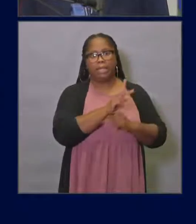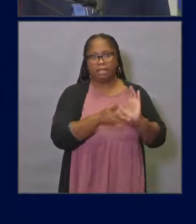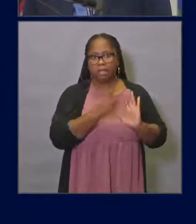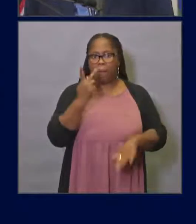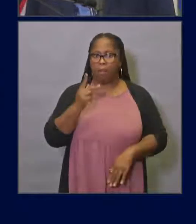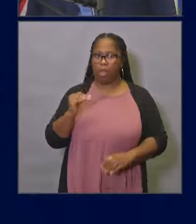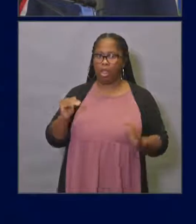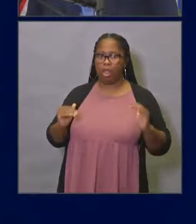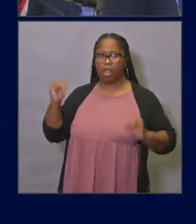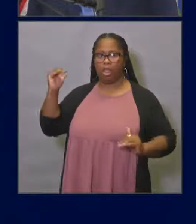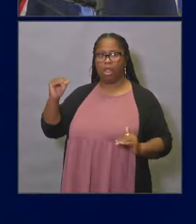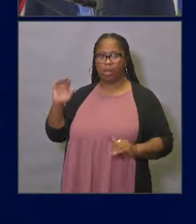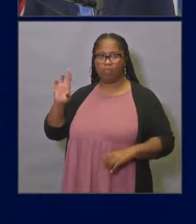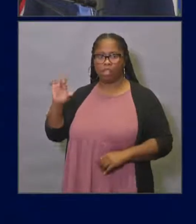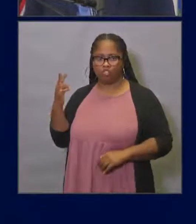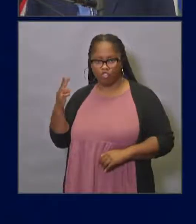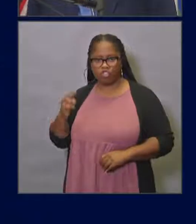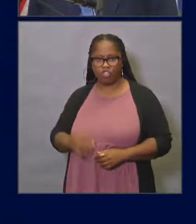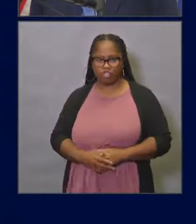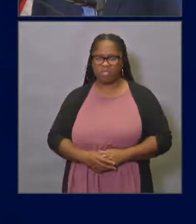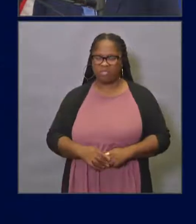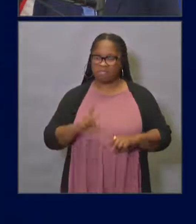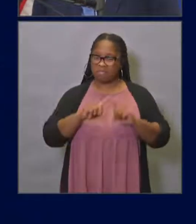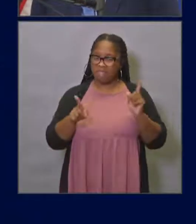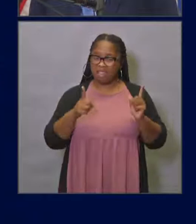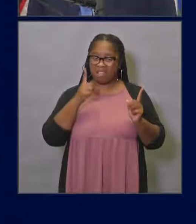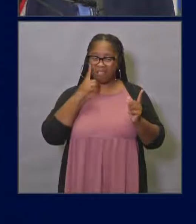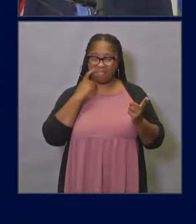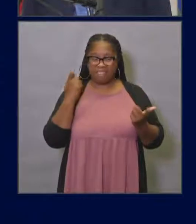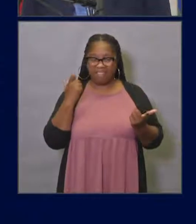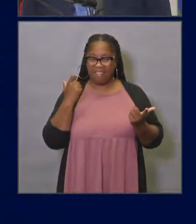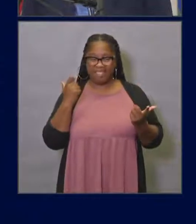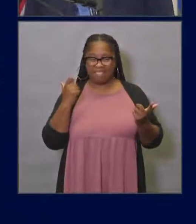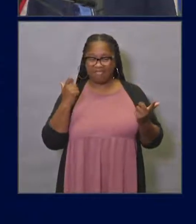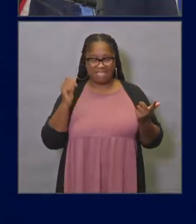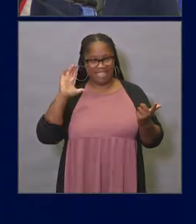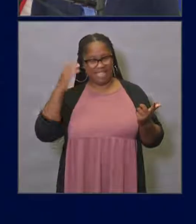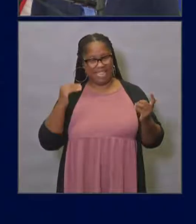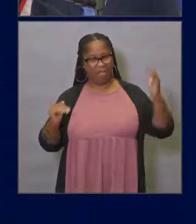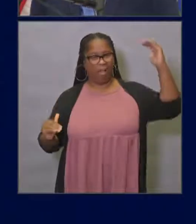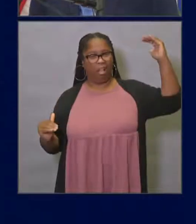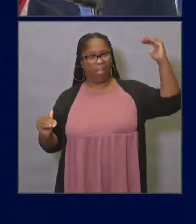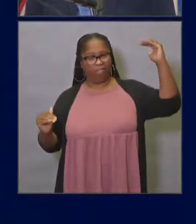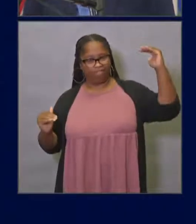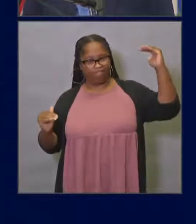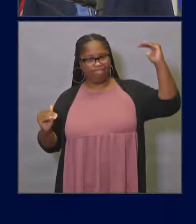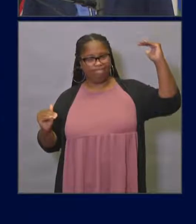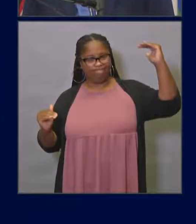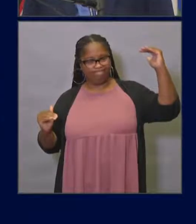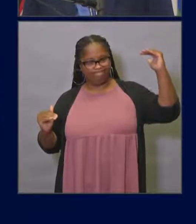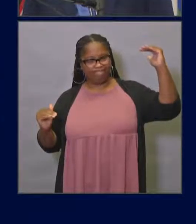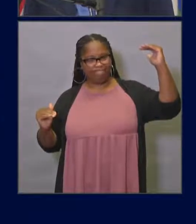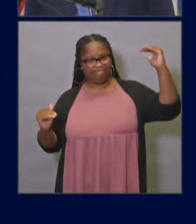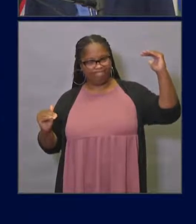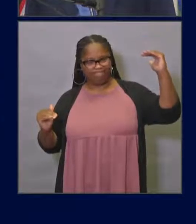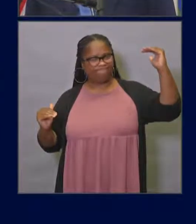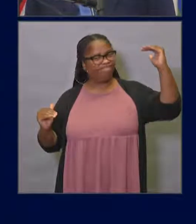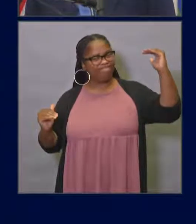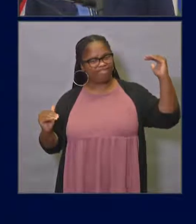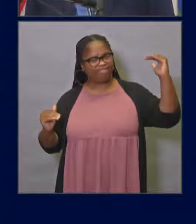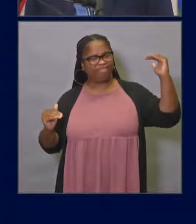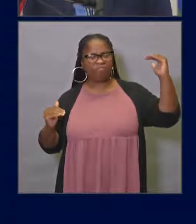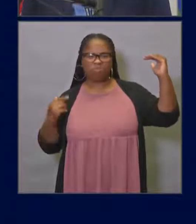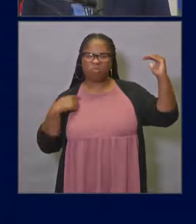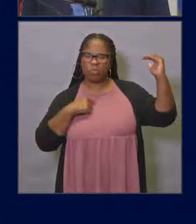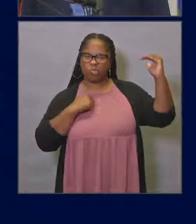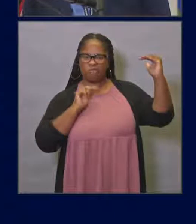resource areas. But because this gap has been slow to decrease over the past months, we're watching closely to see